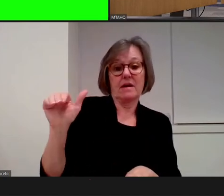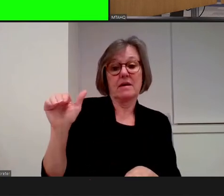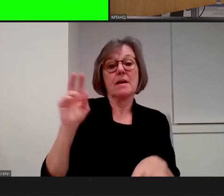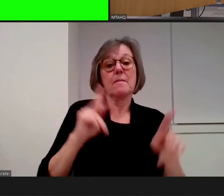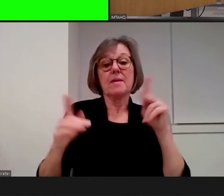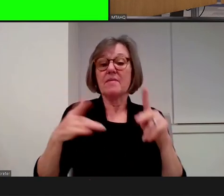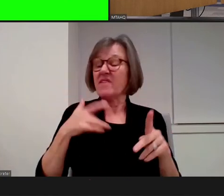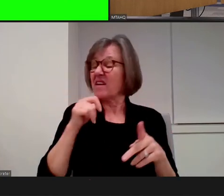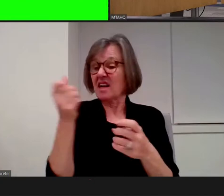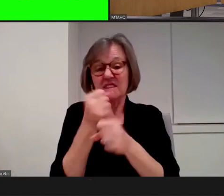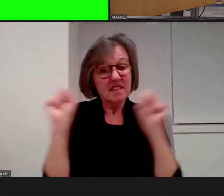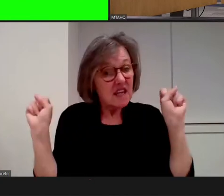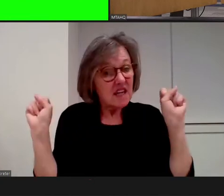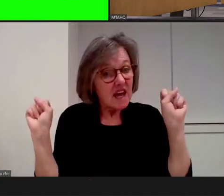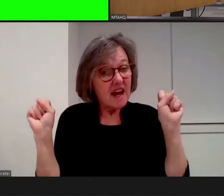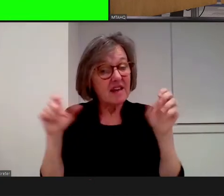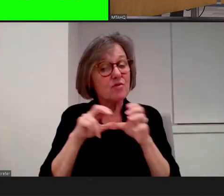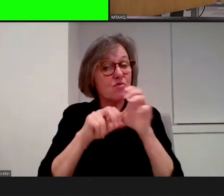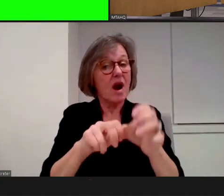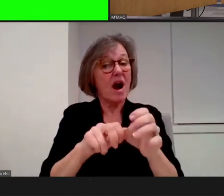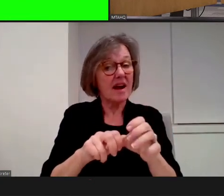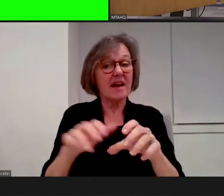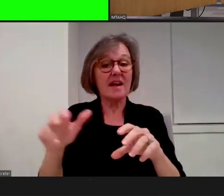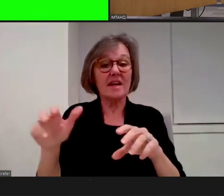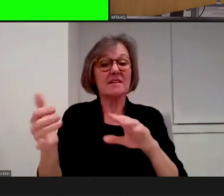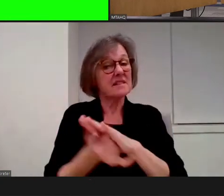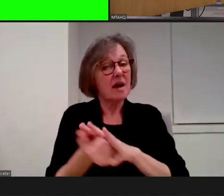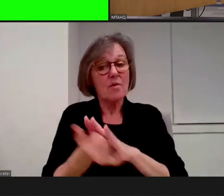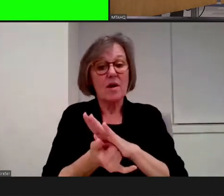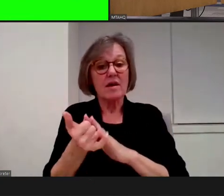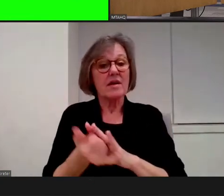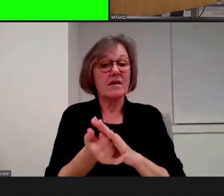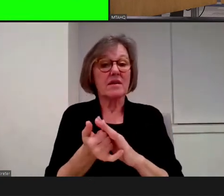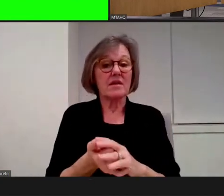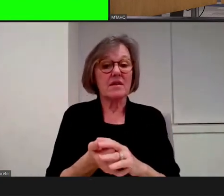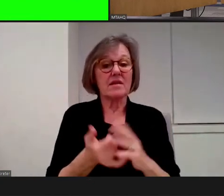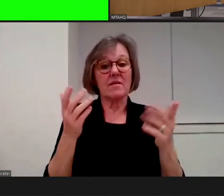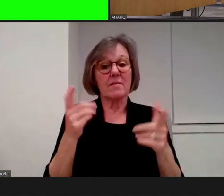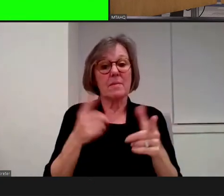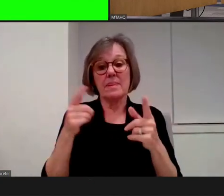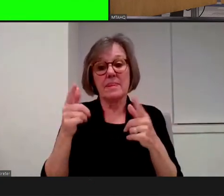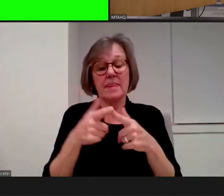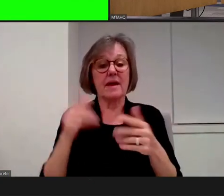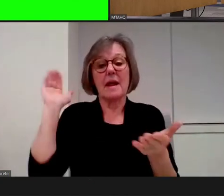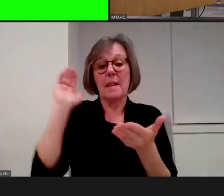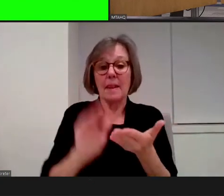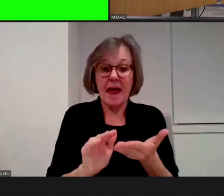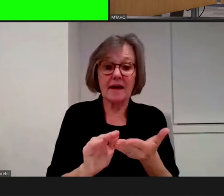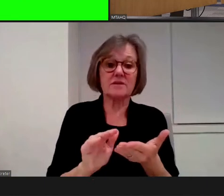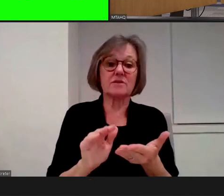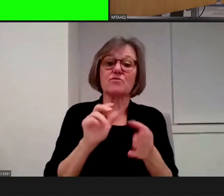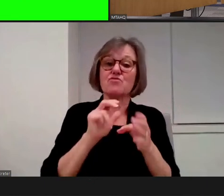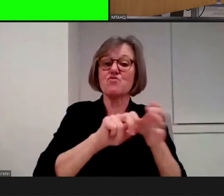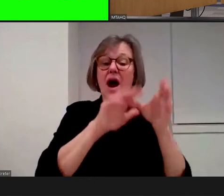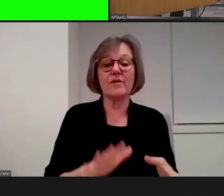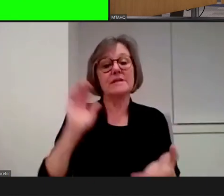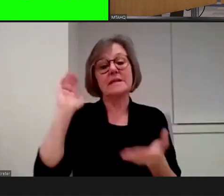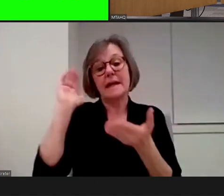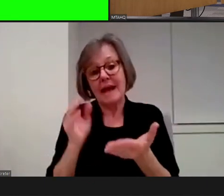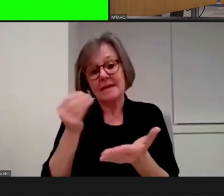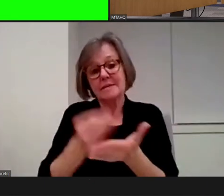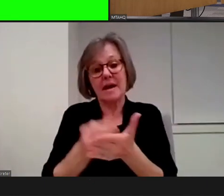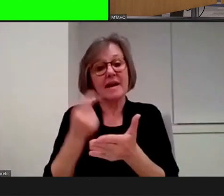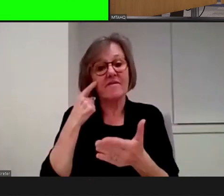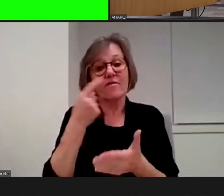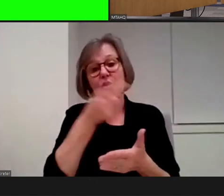feel unsafe riding the system, and, you know, they're going to swipe through the system less, you get less fare. That makes it hard to pay for all your infrastructure